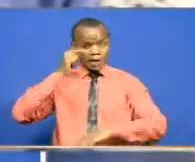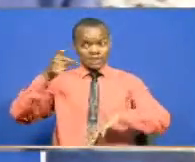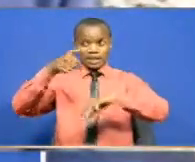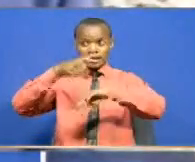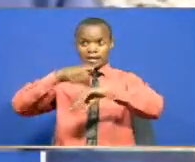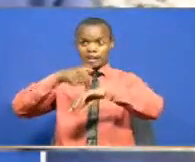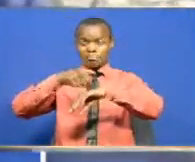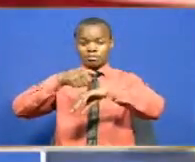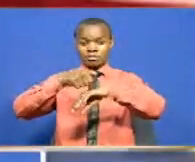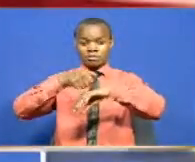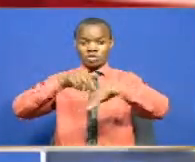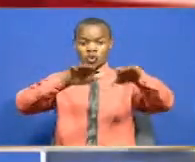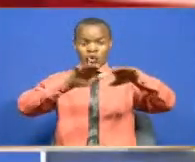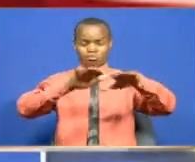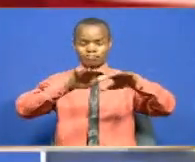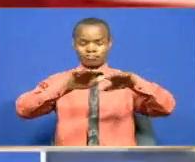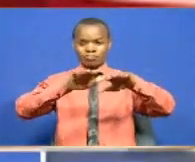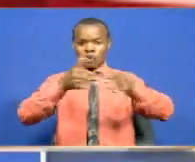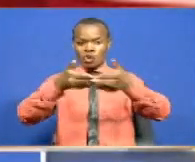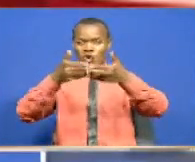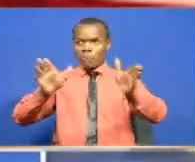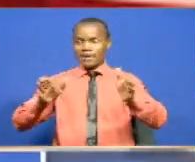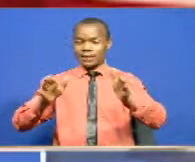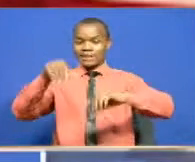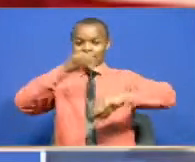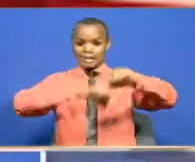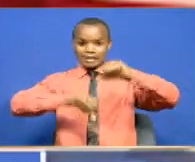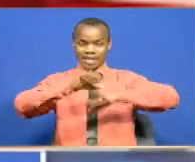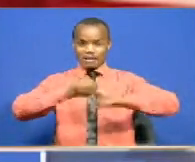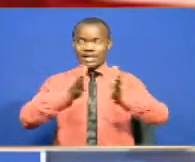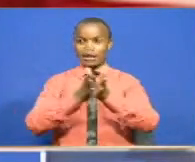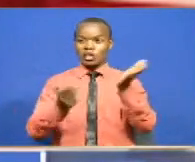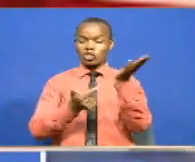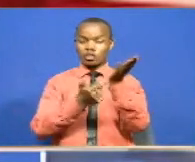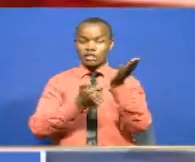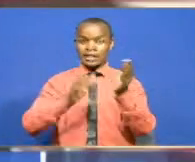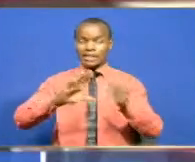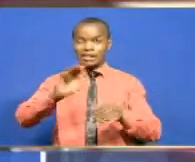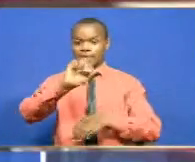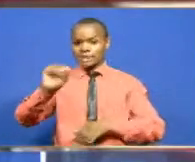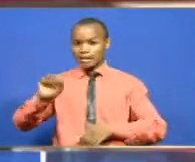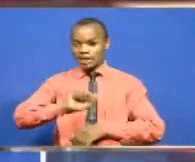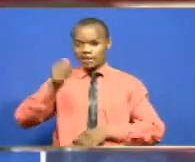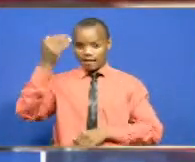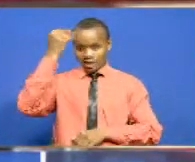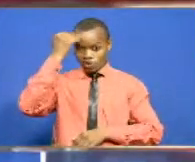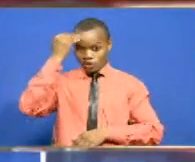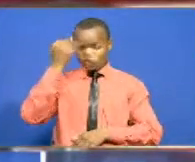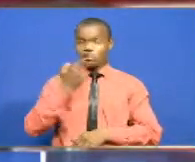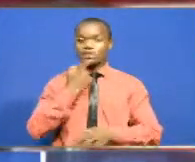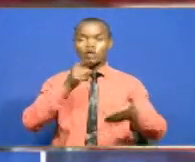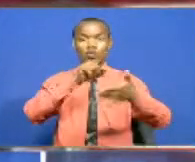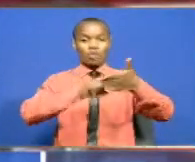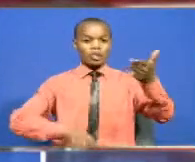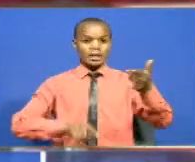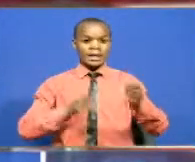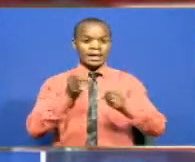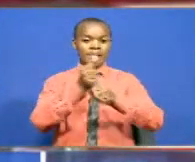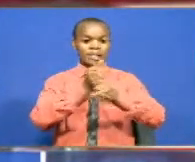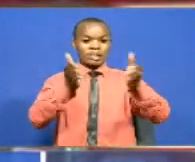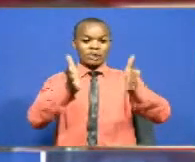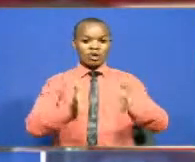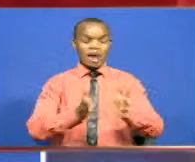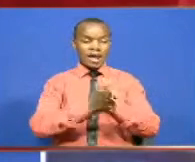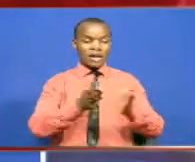for Science, Technology and Innovation meeting, Education Cabinet Secretary Professor George Magoha said key stakeholders and technocrats